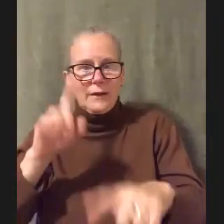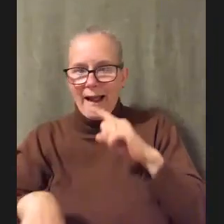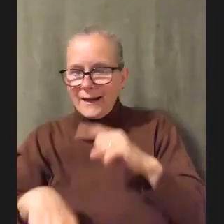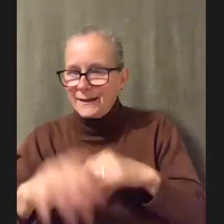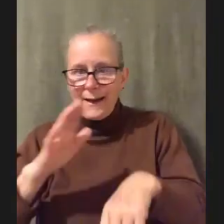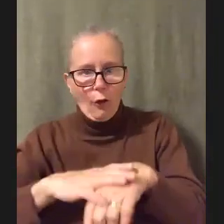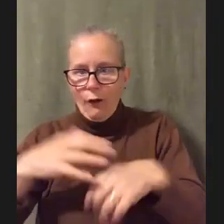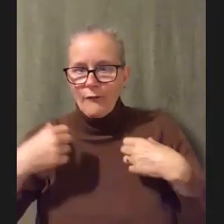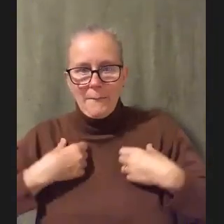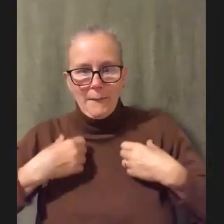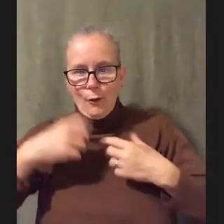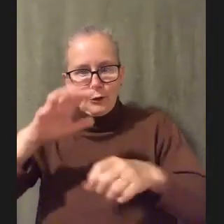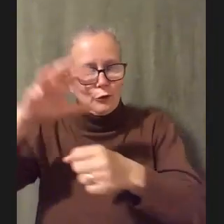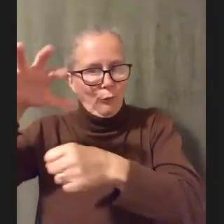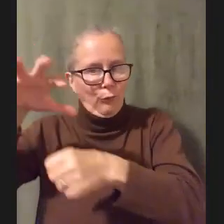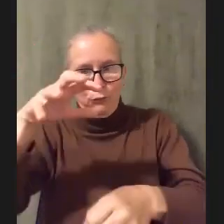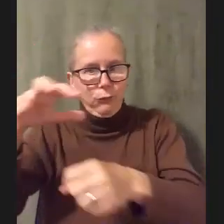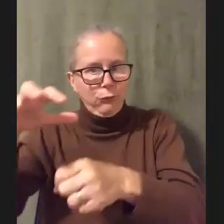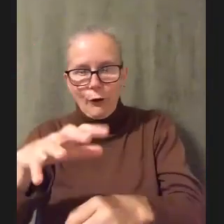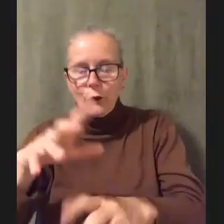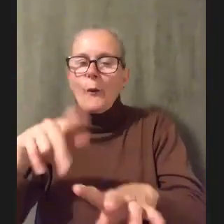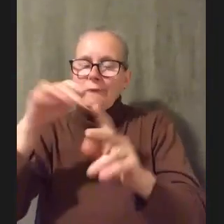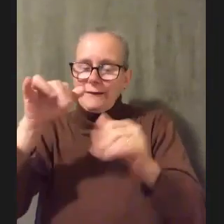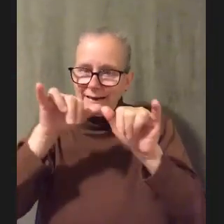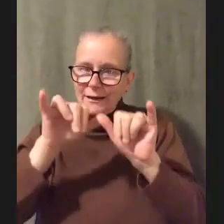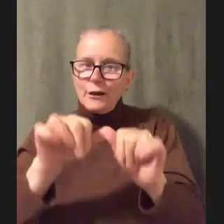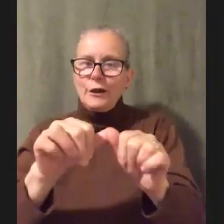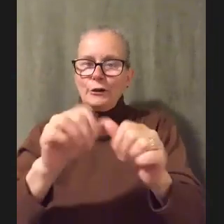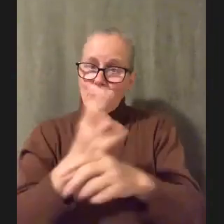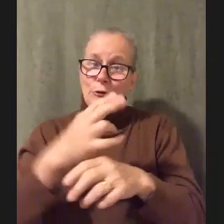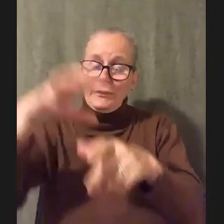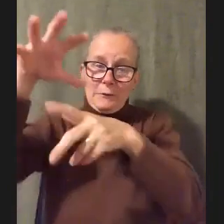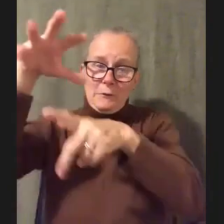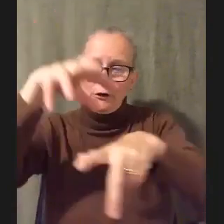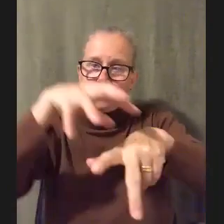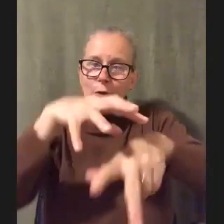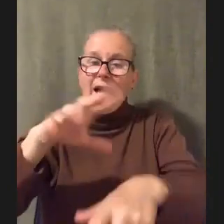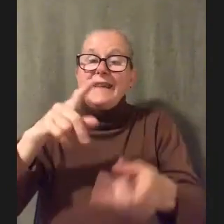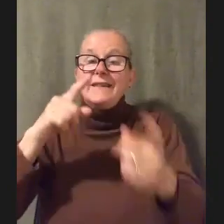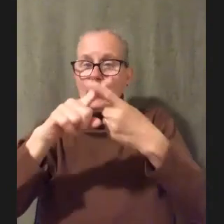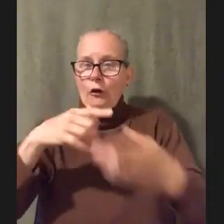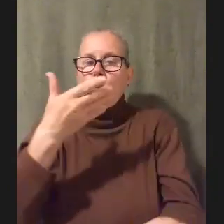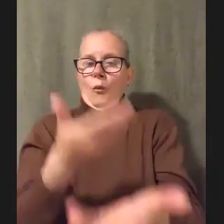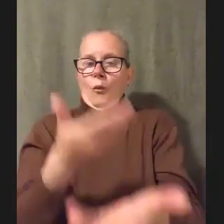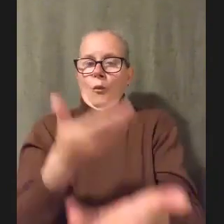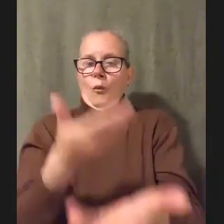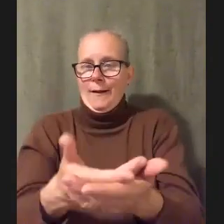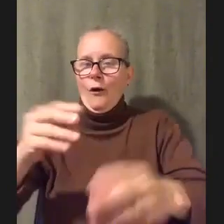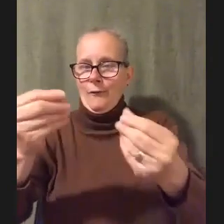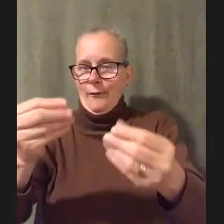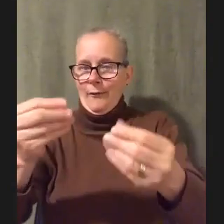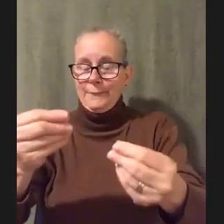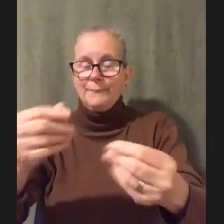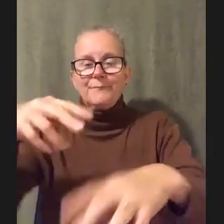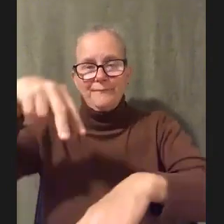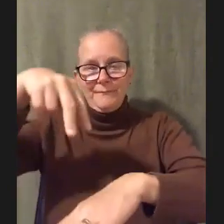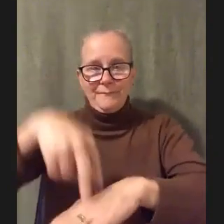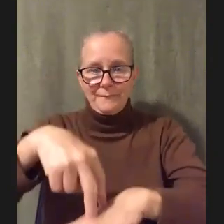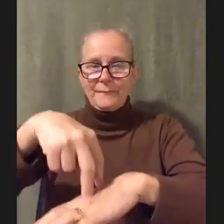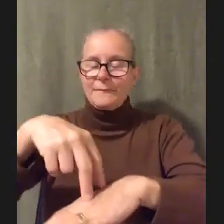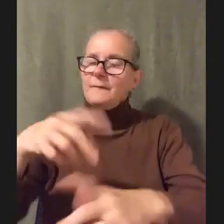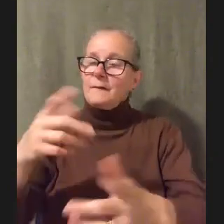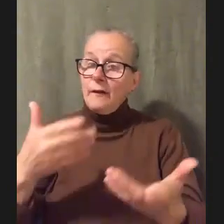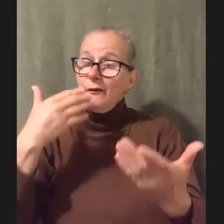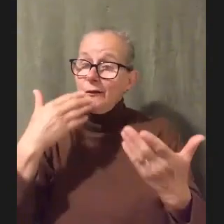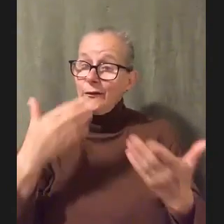not landed, and we've got some ways until we can really get back to normal. So, but thank you,